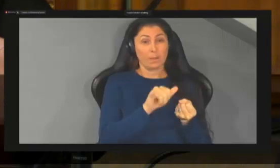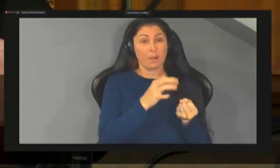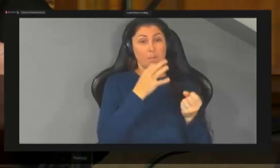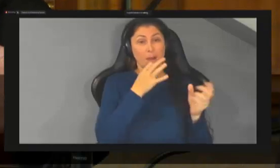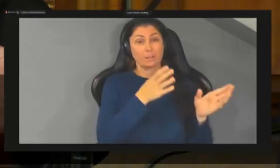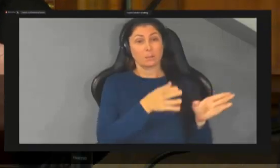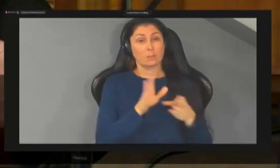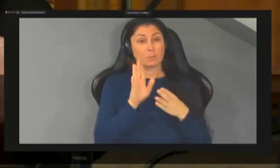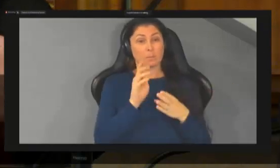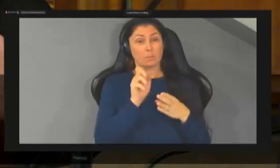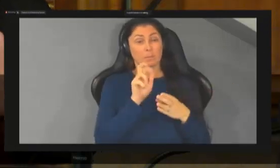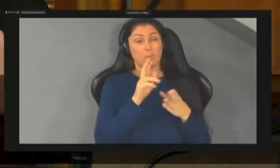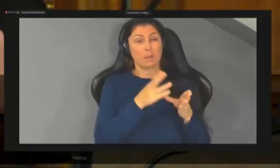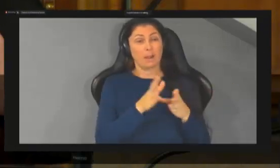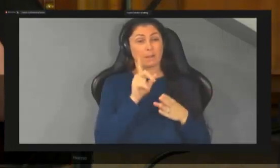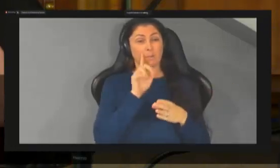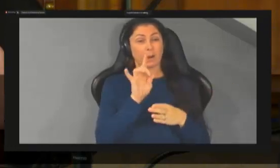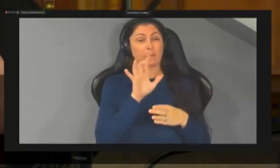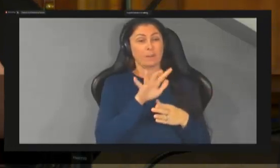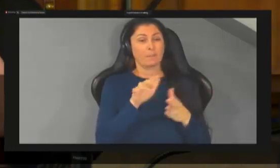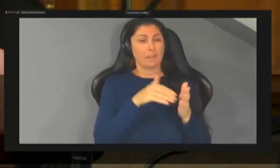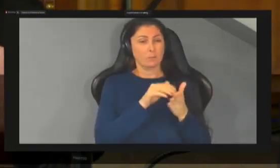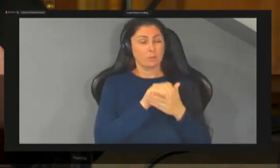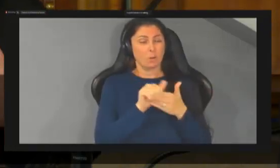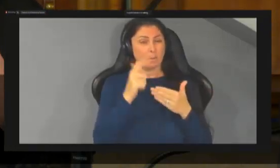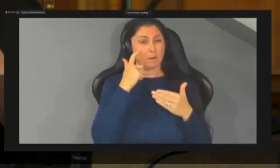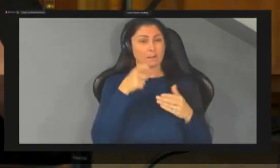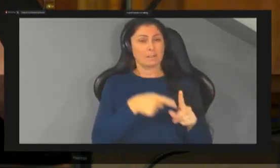for $855,000, and because it would